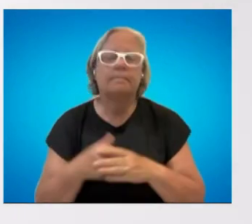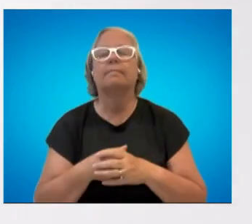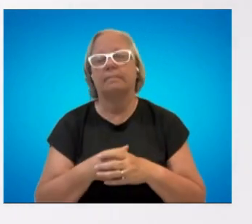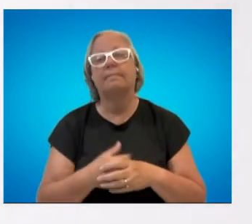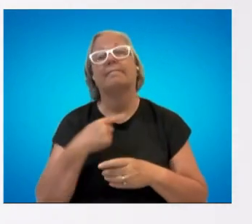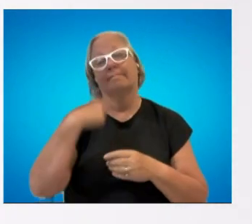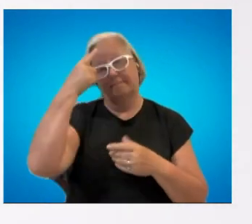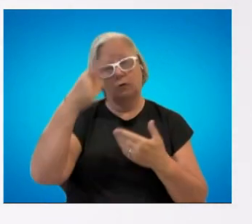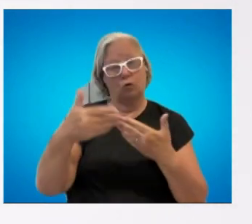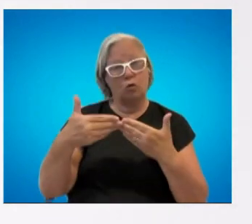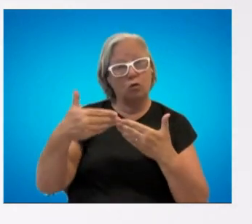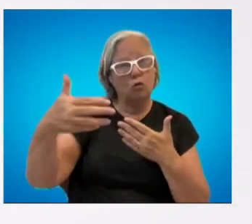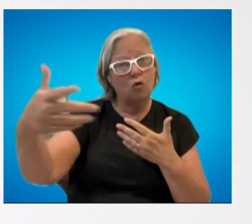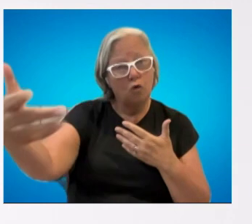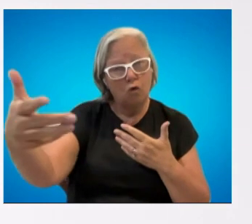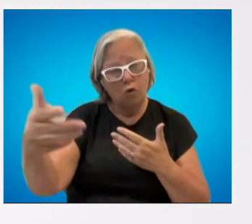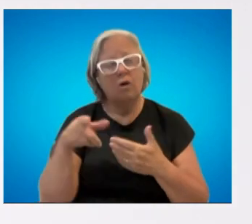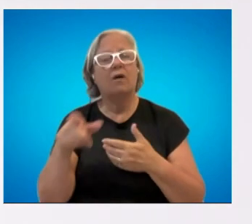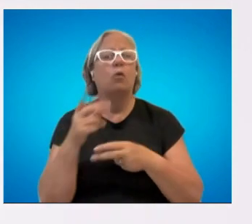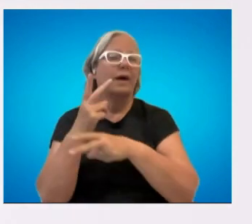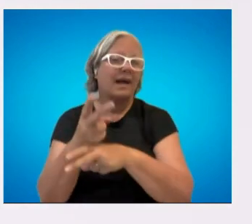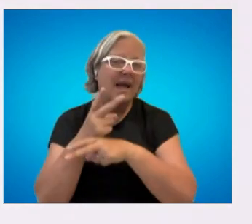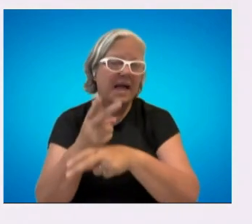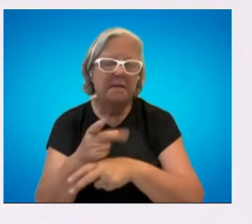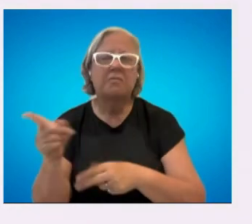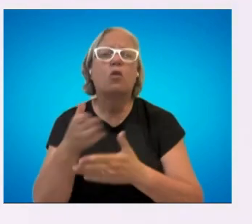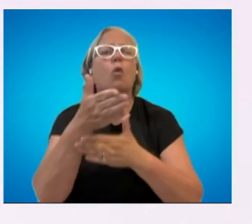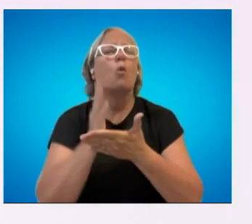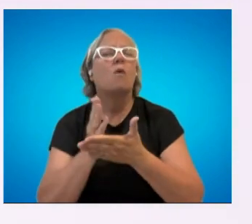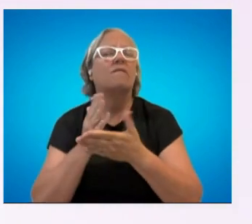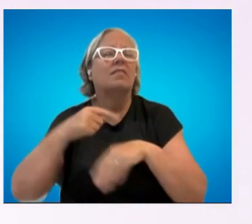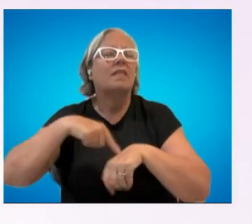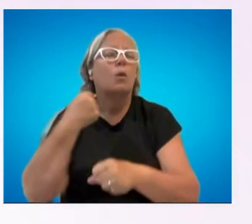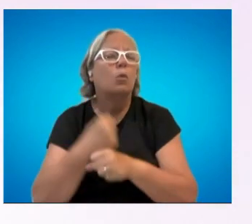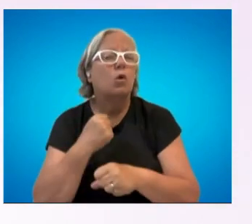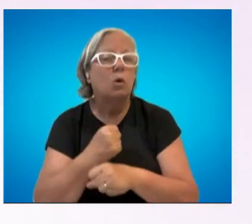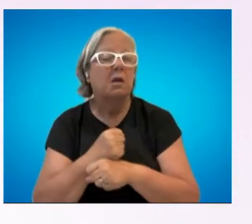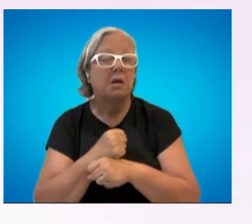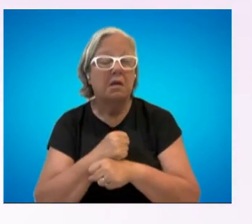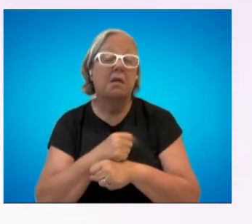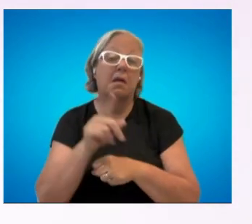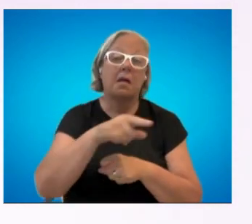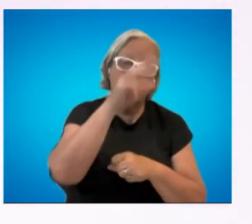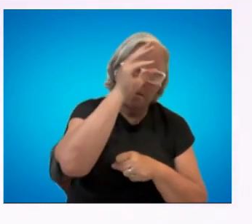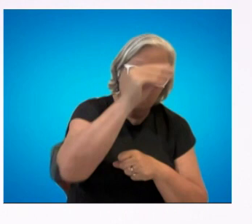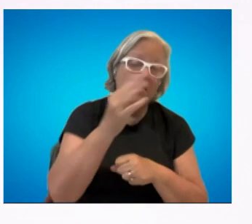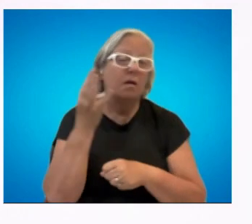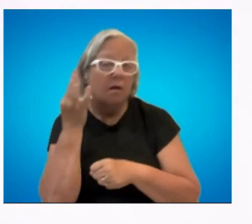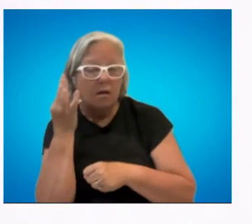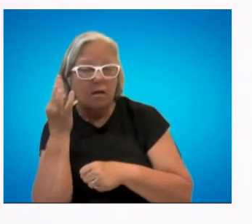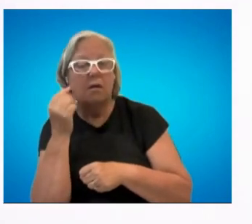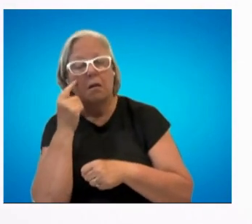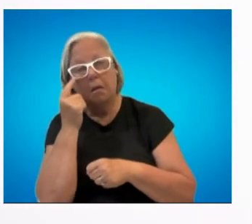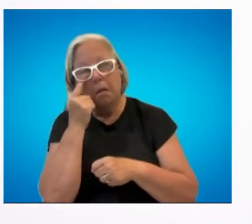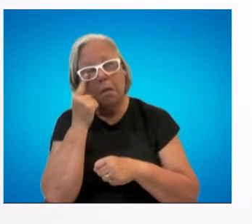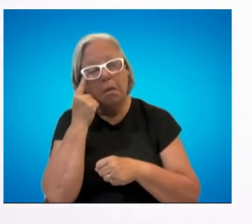that part-time rates among both women and men are higher,